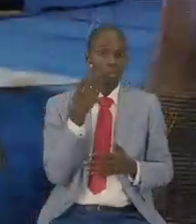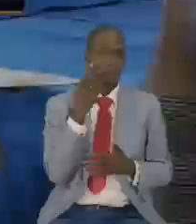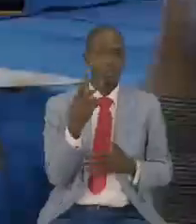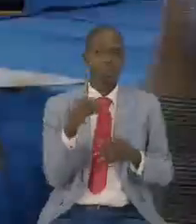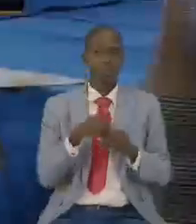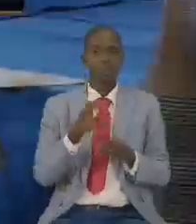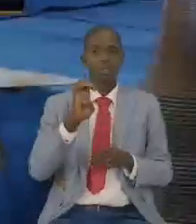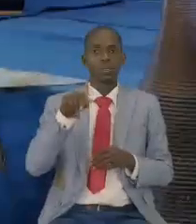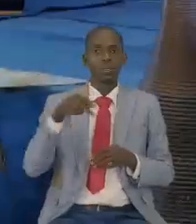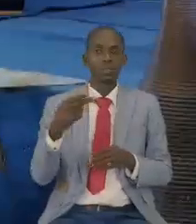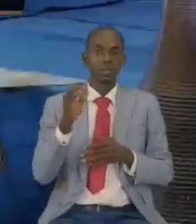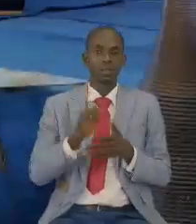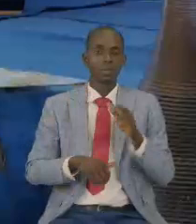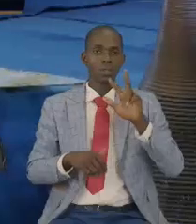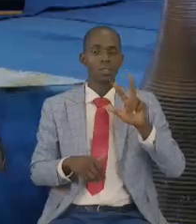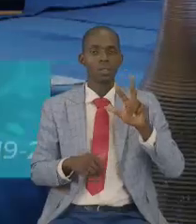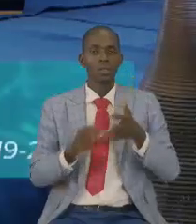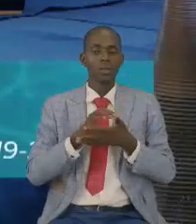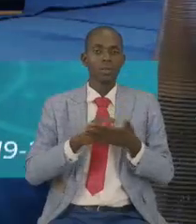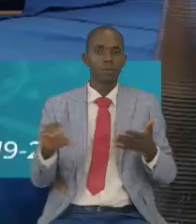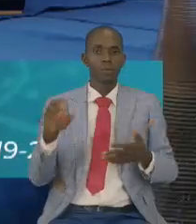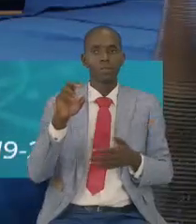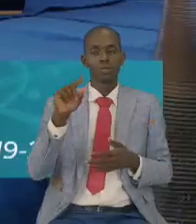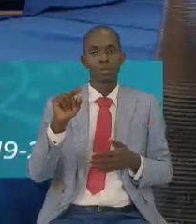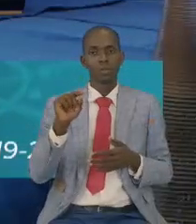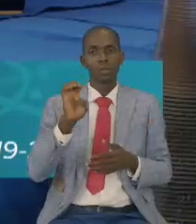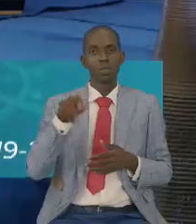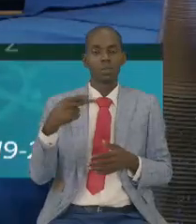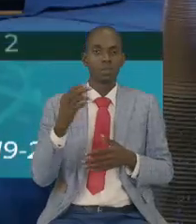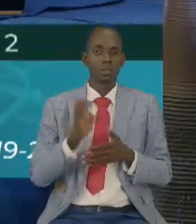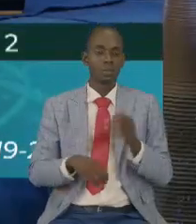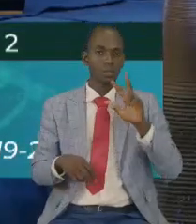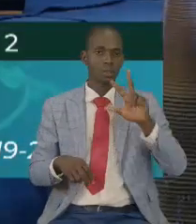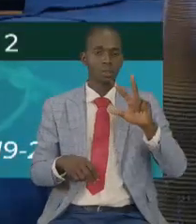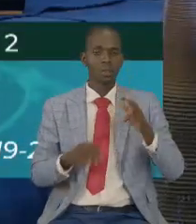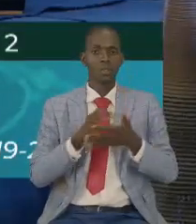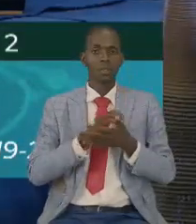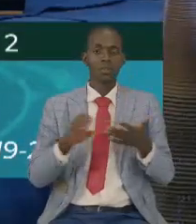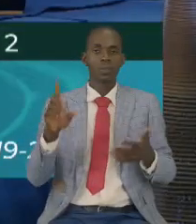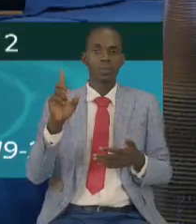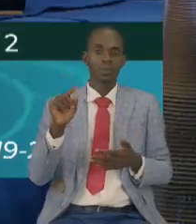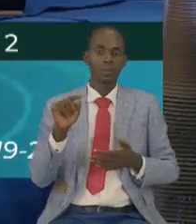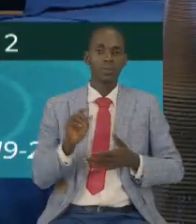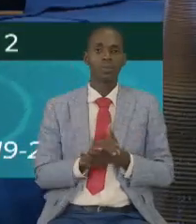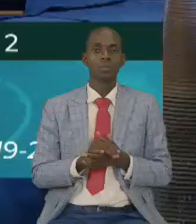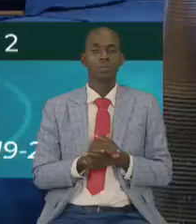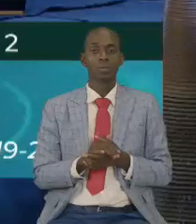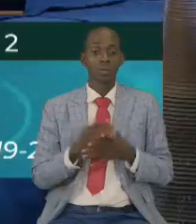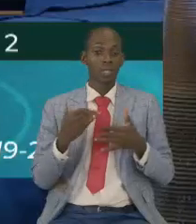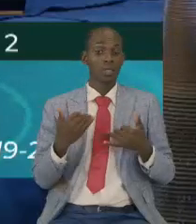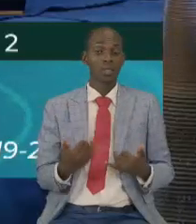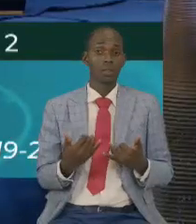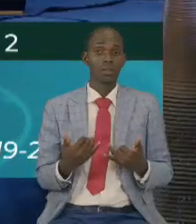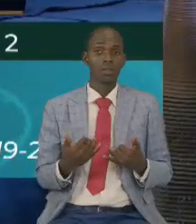verse 20. Ephesians chapter 3, verse 20. Now, unto him that